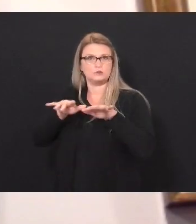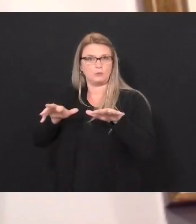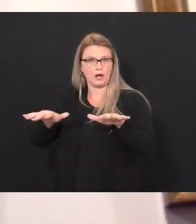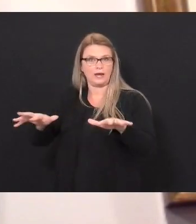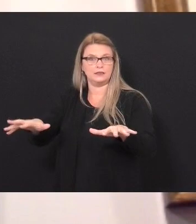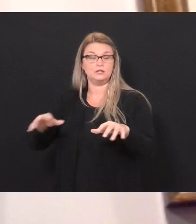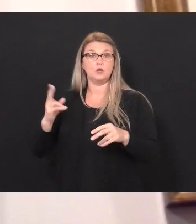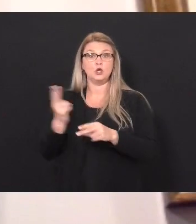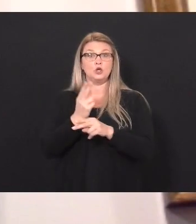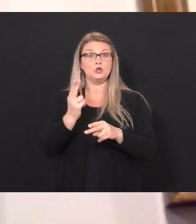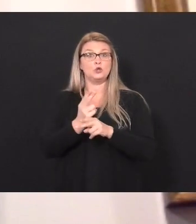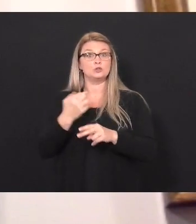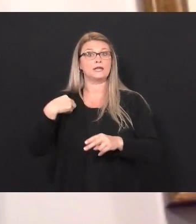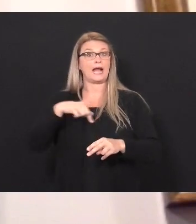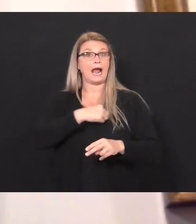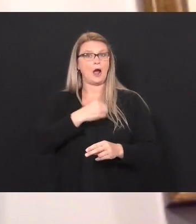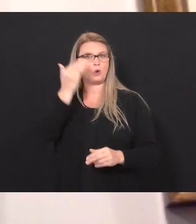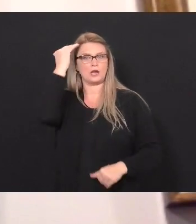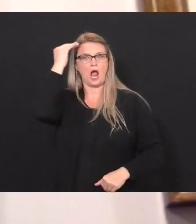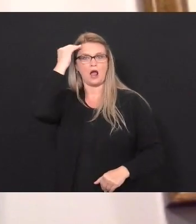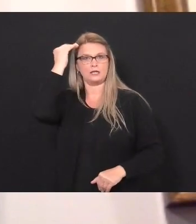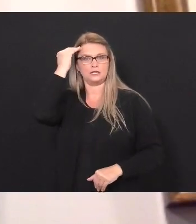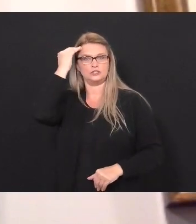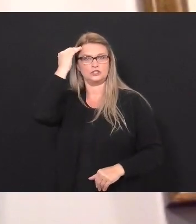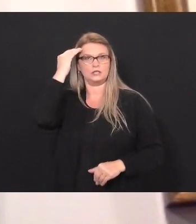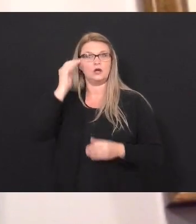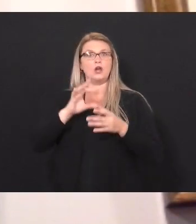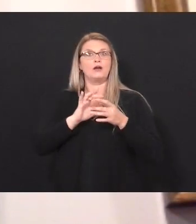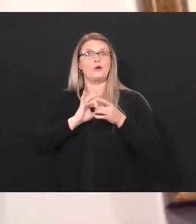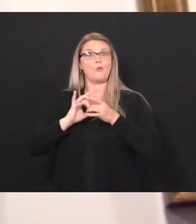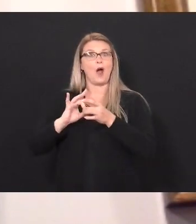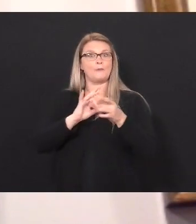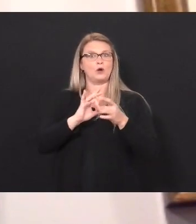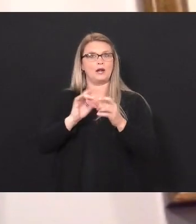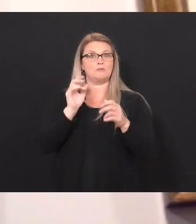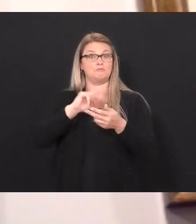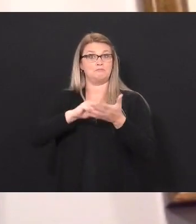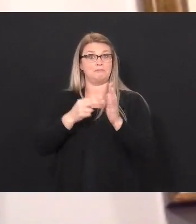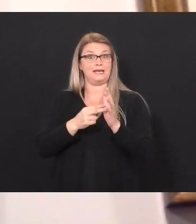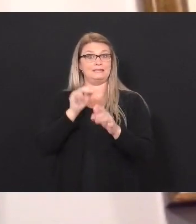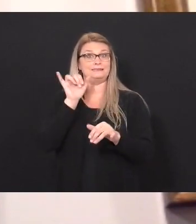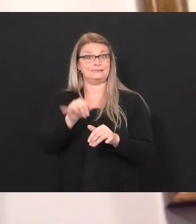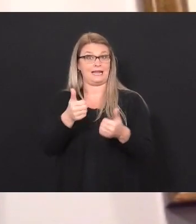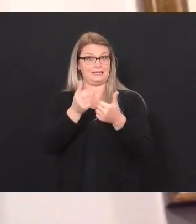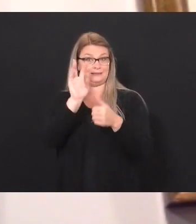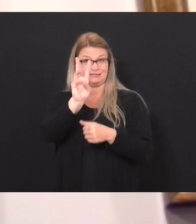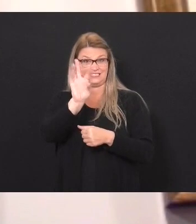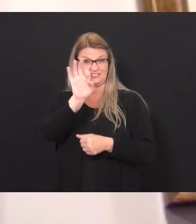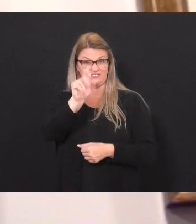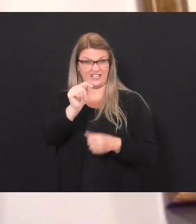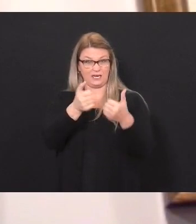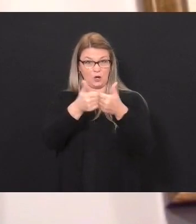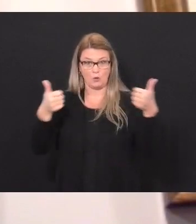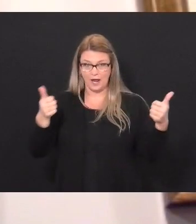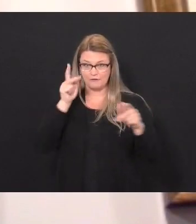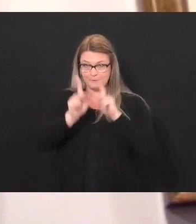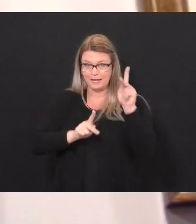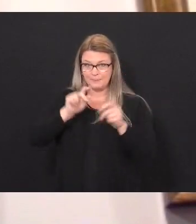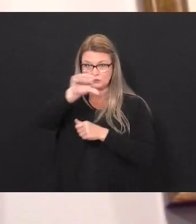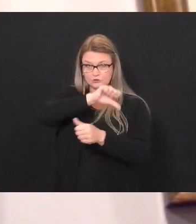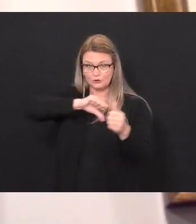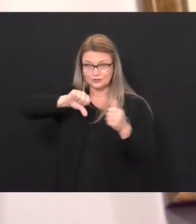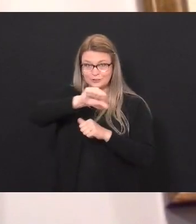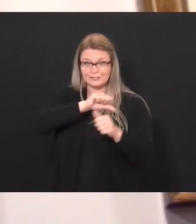power, and that's cooperative power of social distancing, staying 6 feet away from other people, because